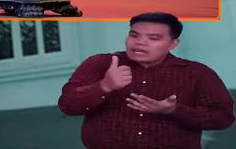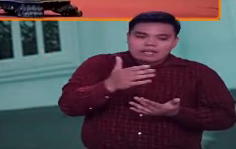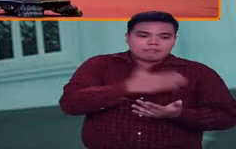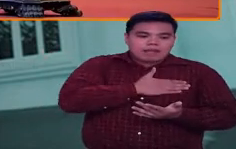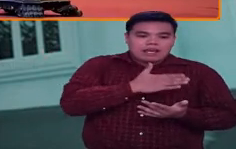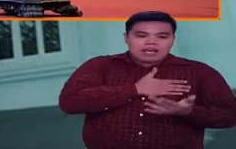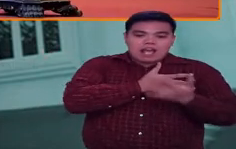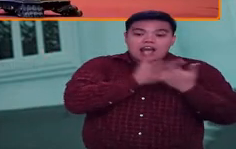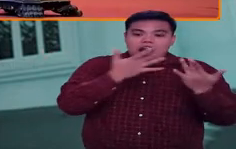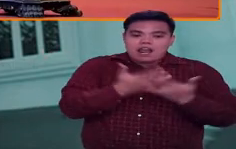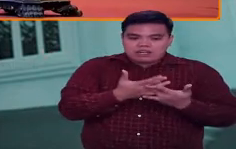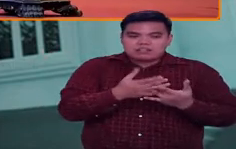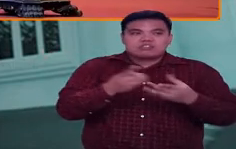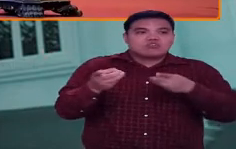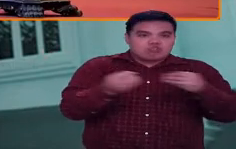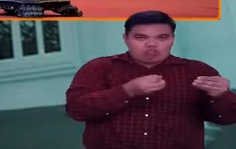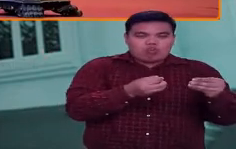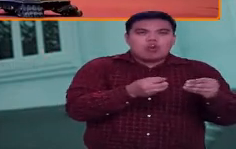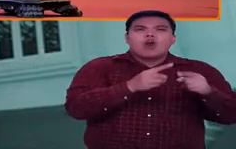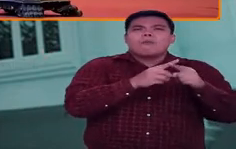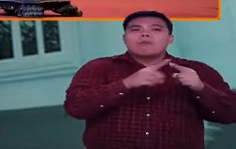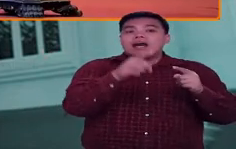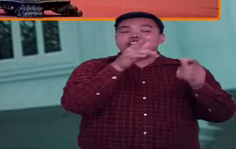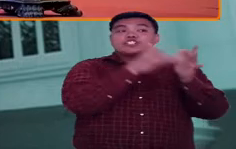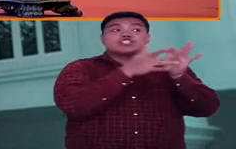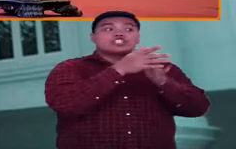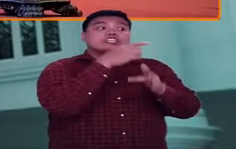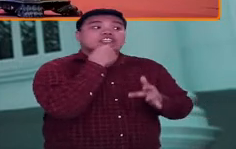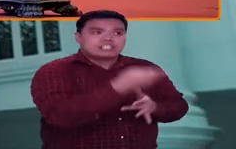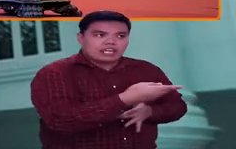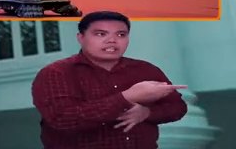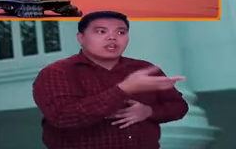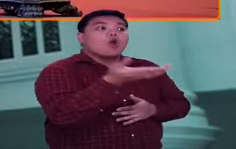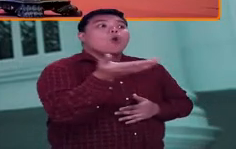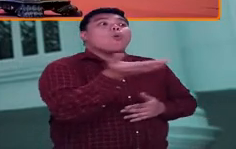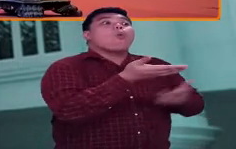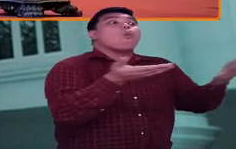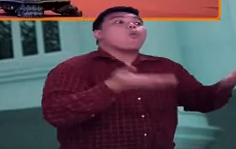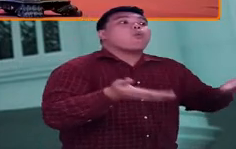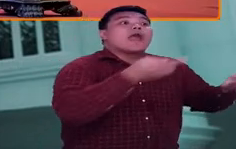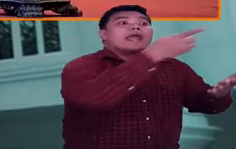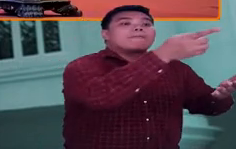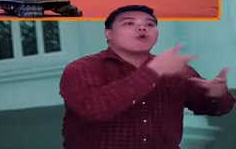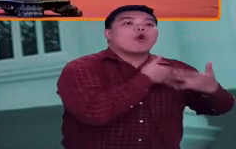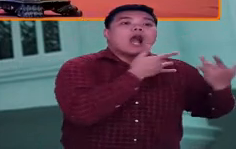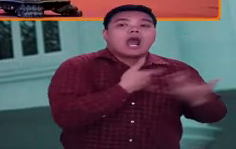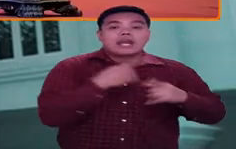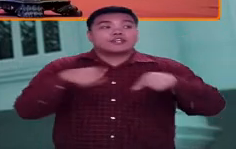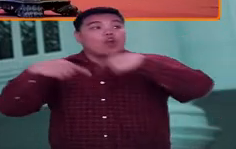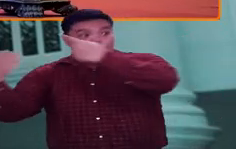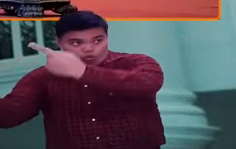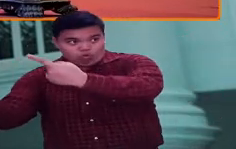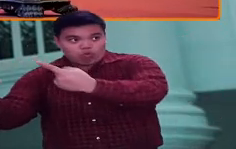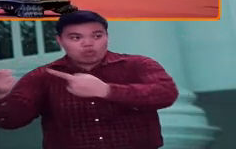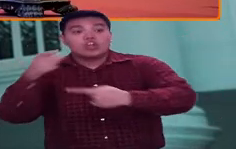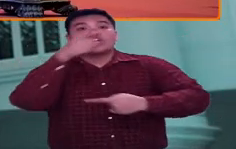our heart is. According to Jesus, it determines where our heart goes.